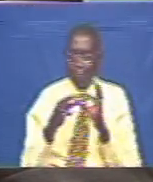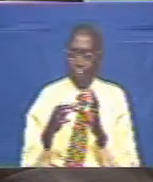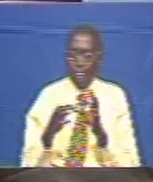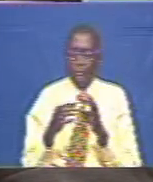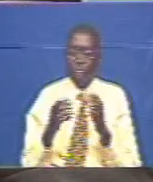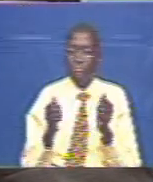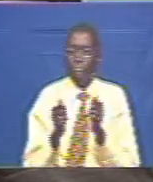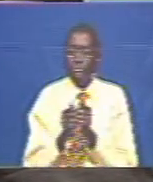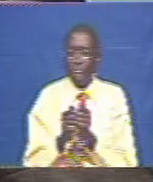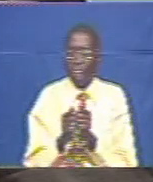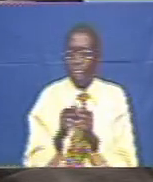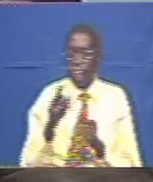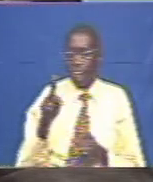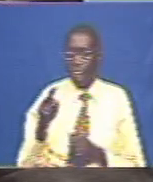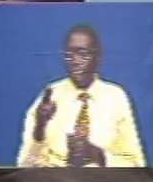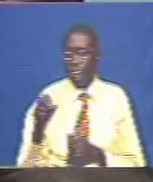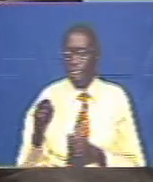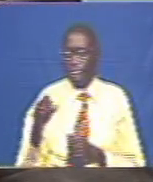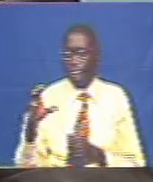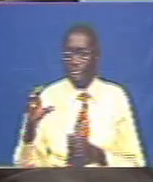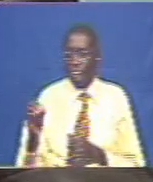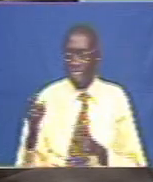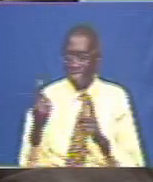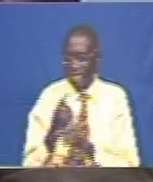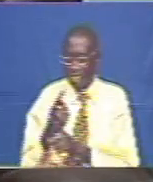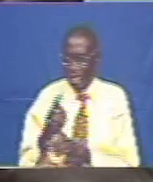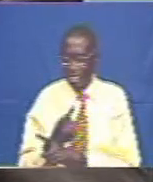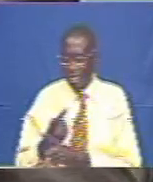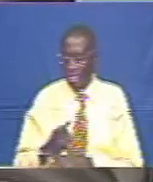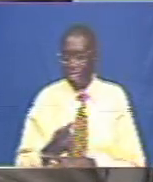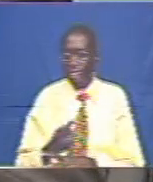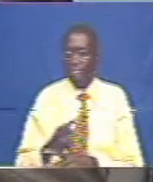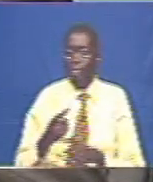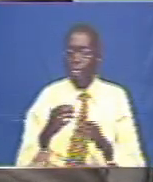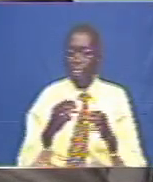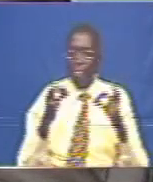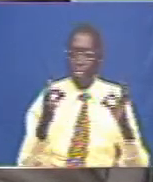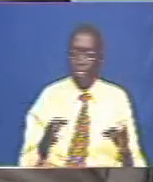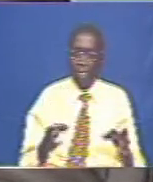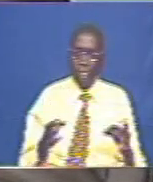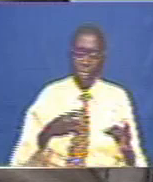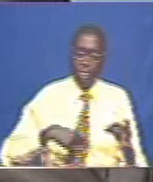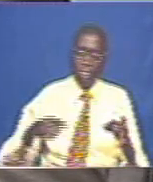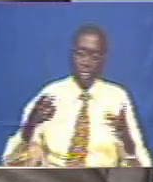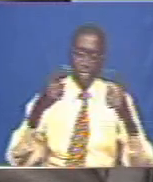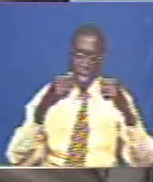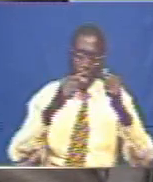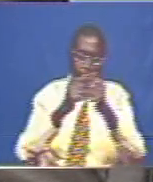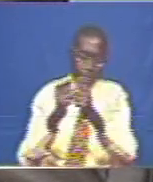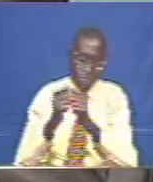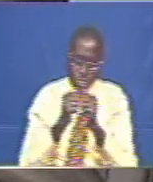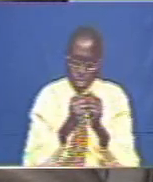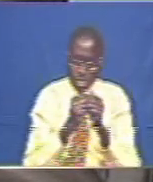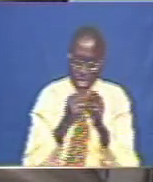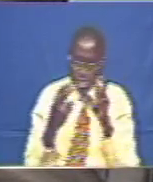like CEO-KUSCCO, NACHU, and the others, to make sure that we come together and consult in